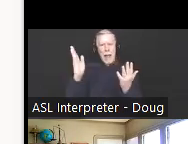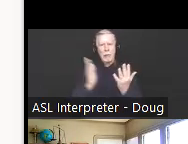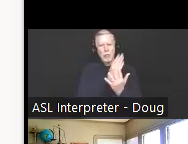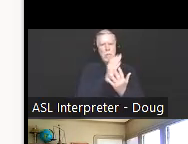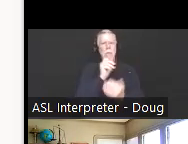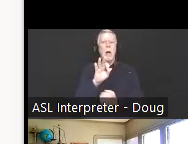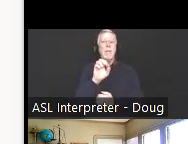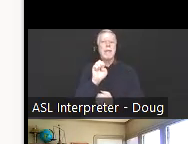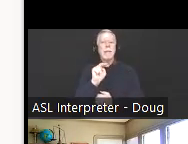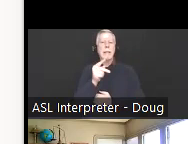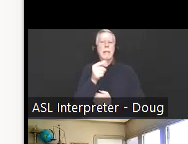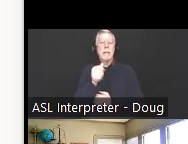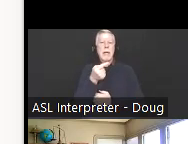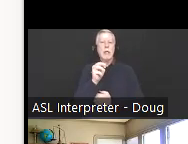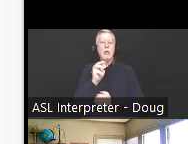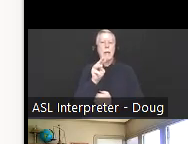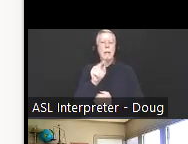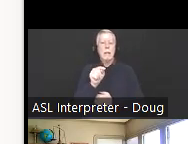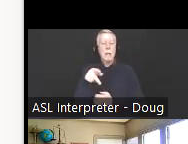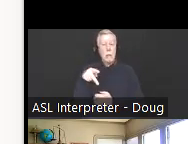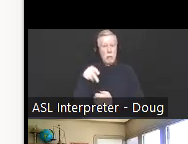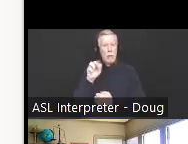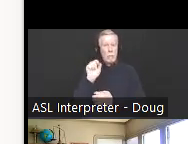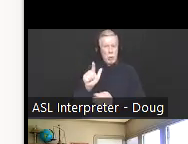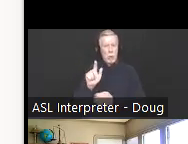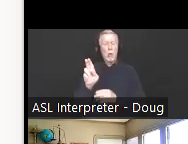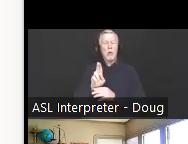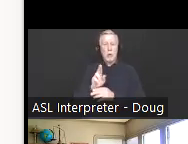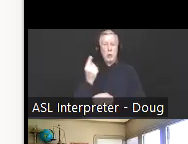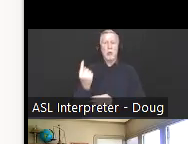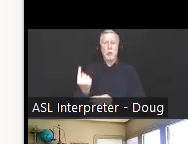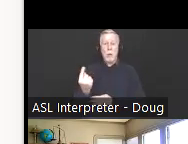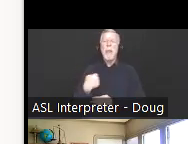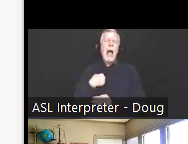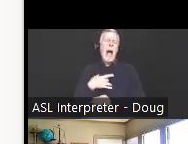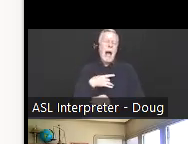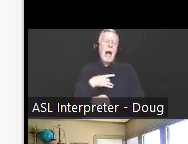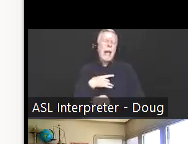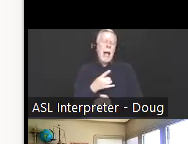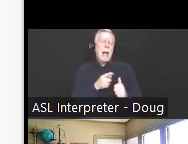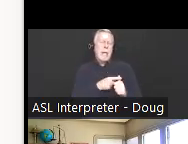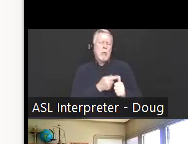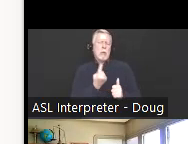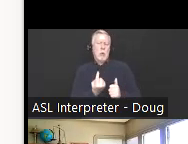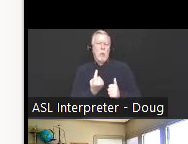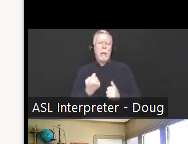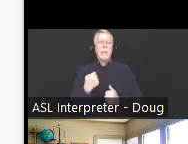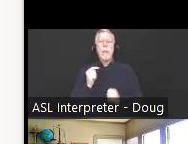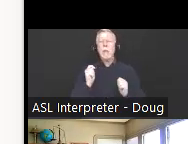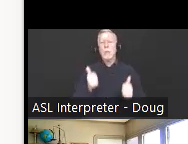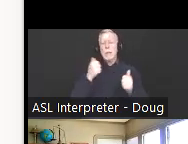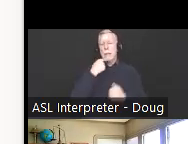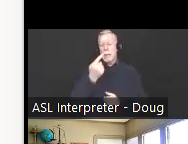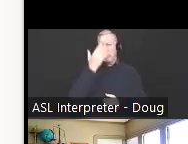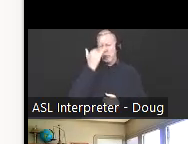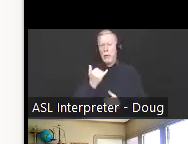engagement. And Paul, for his purposes, used one. I like the original, and I'm going to quickly tell you why. The first